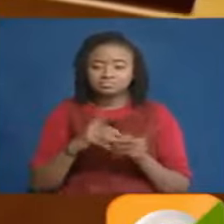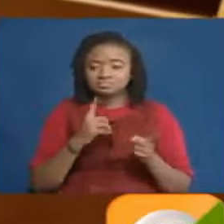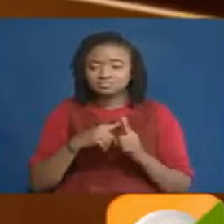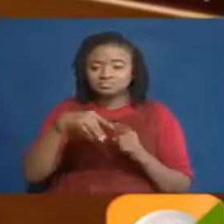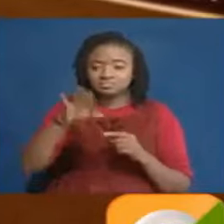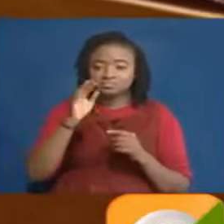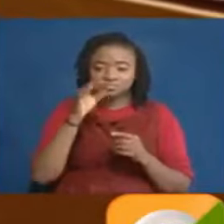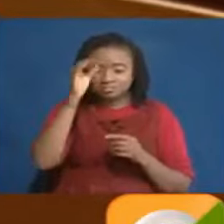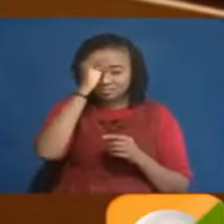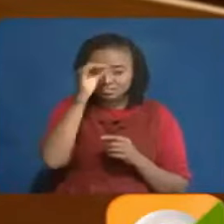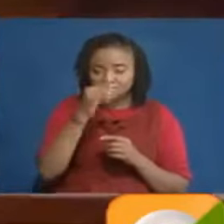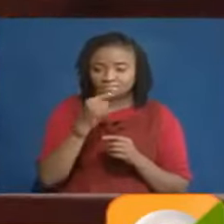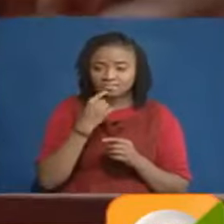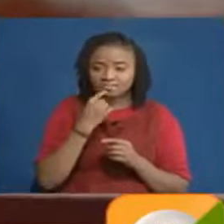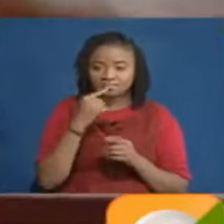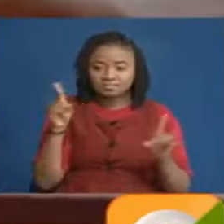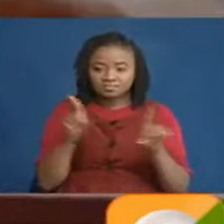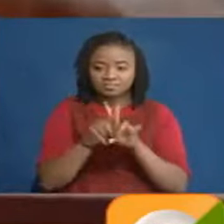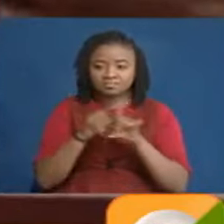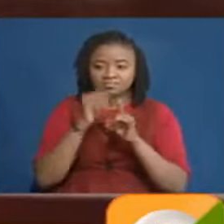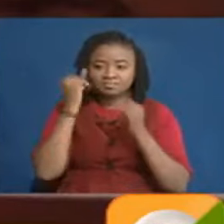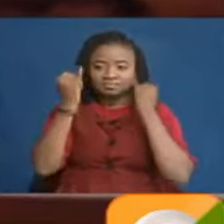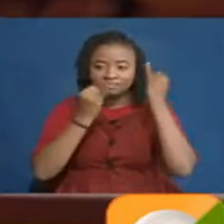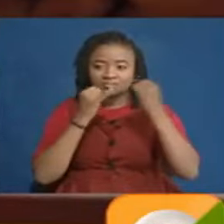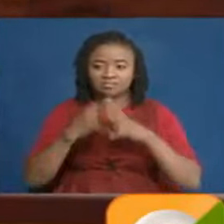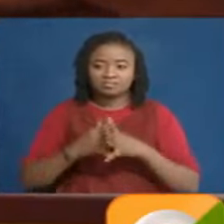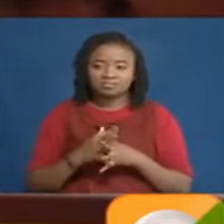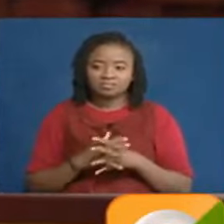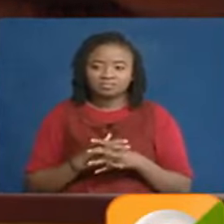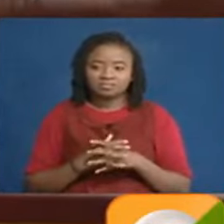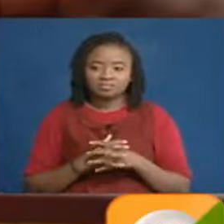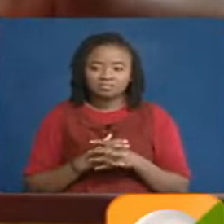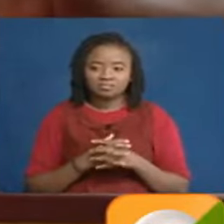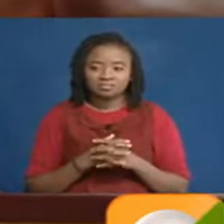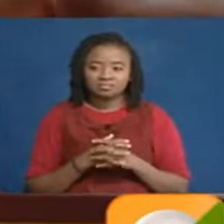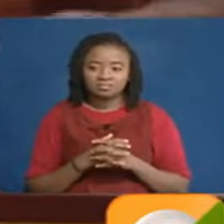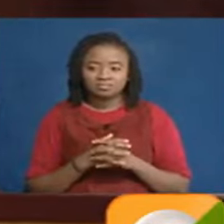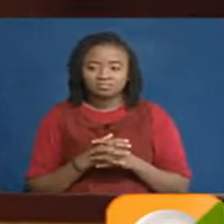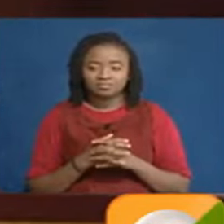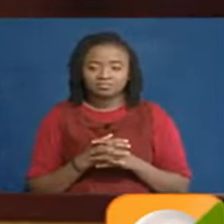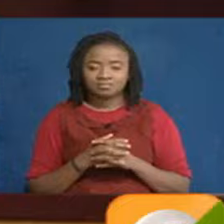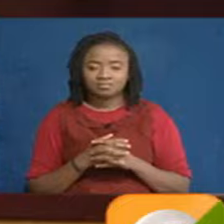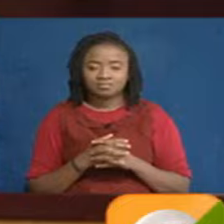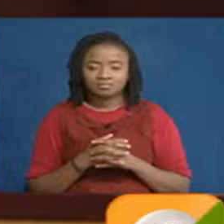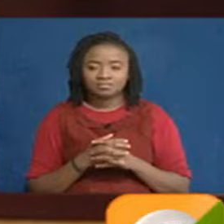of holding up the same ideals within their own borders are dismal.